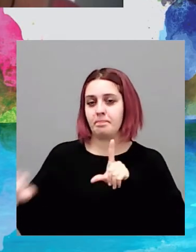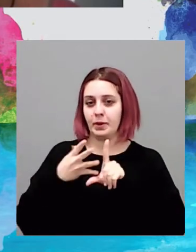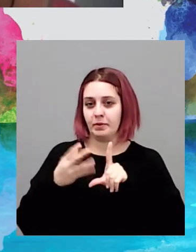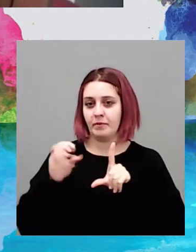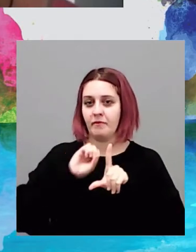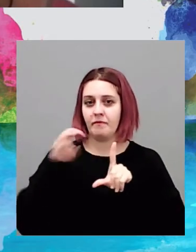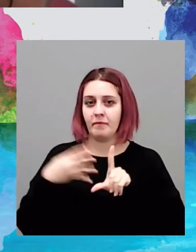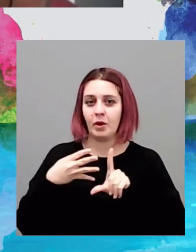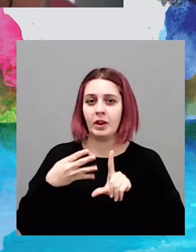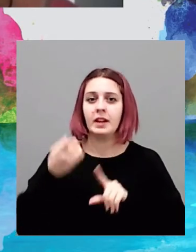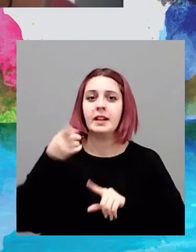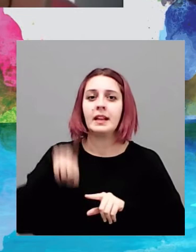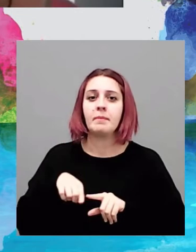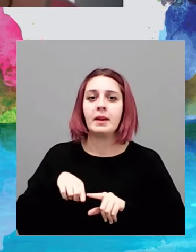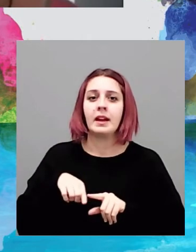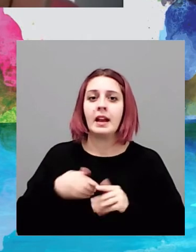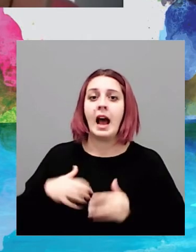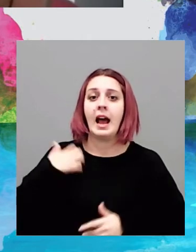And Argentina has